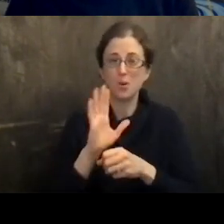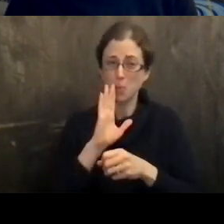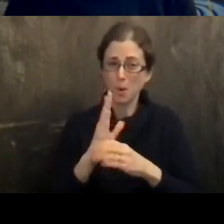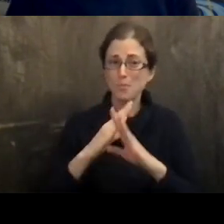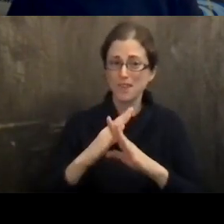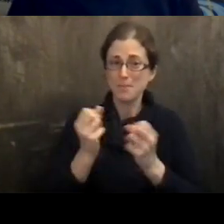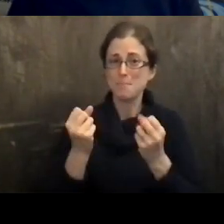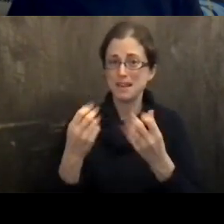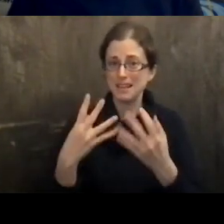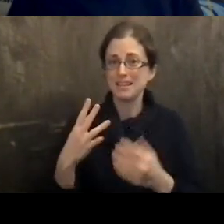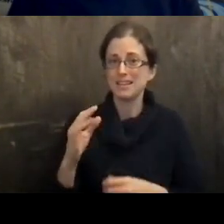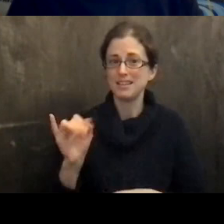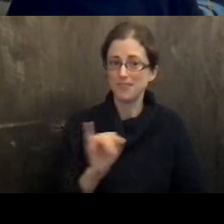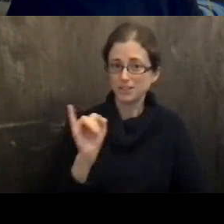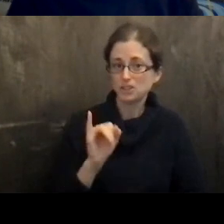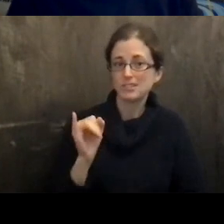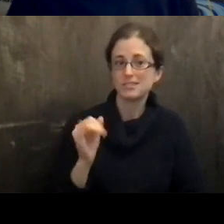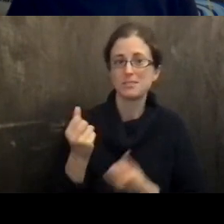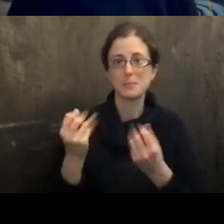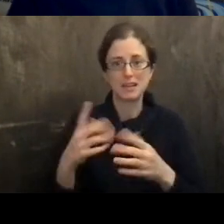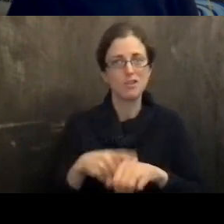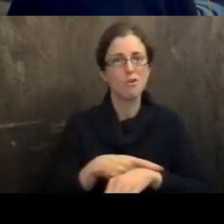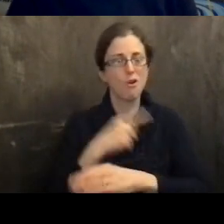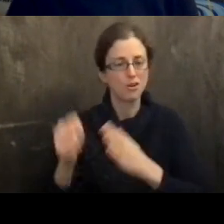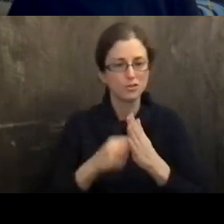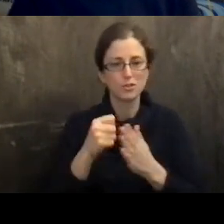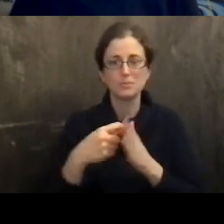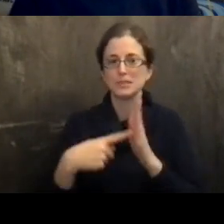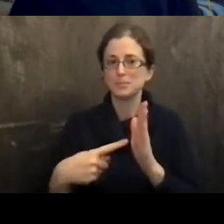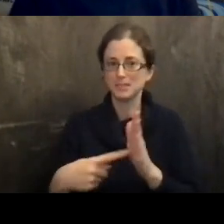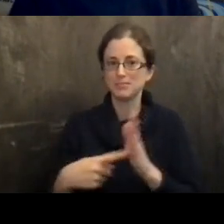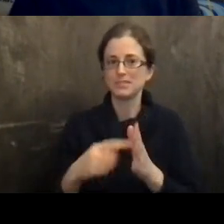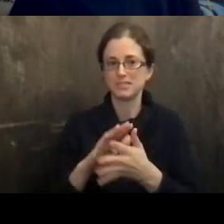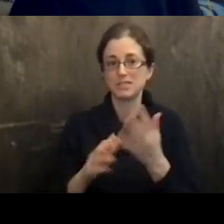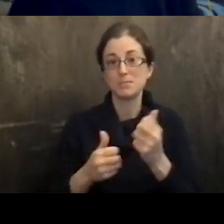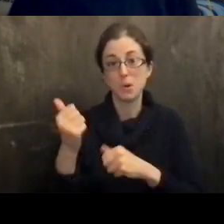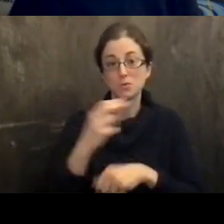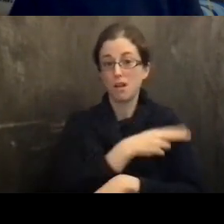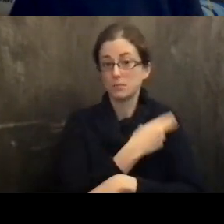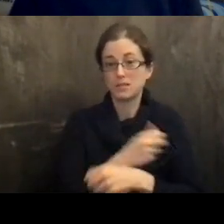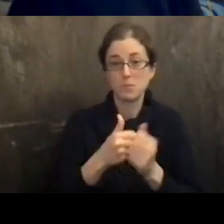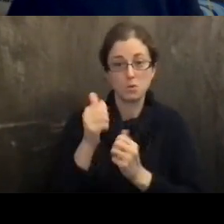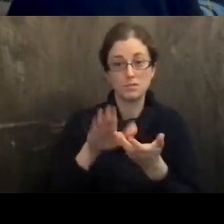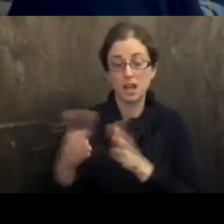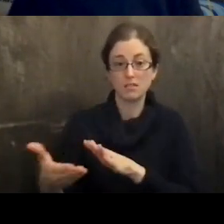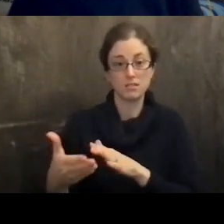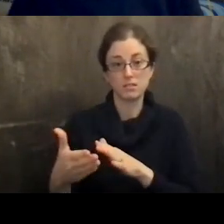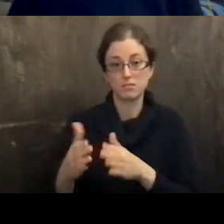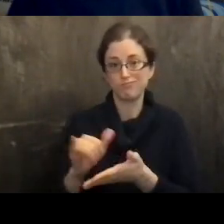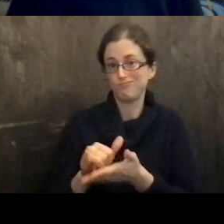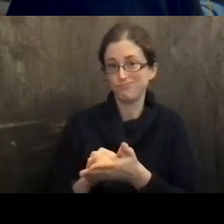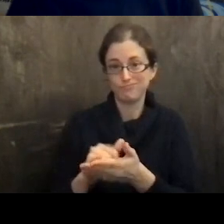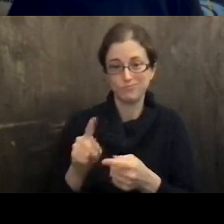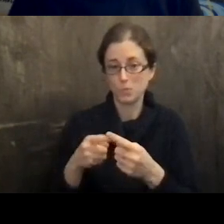true. If you are vaccinated, you can still get infected with COVID. However, if exposed,